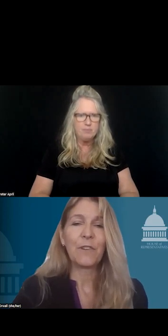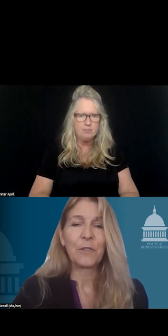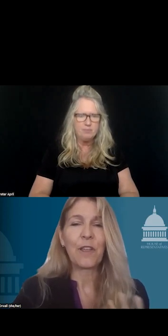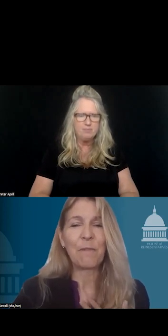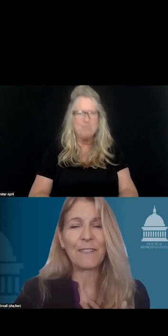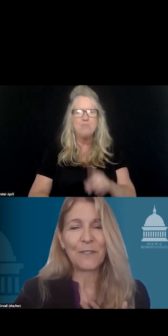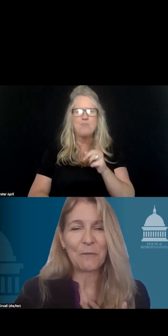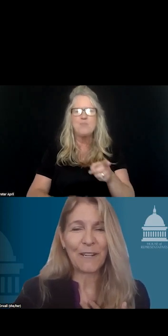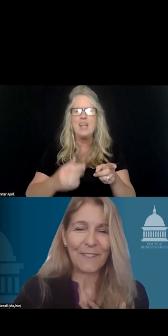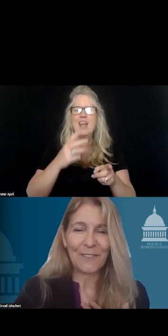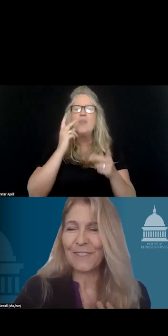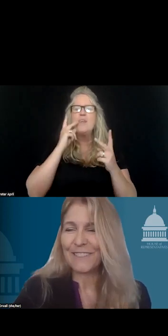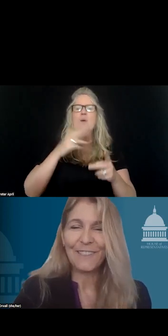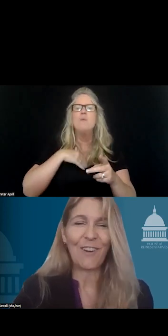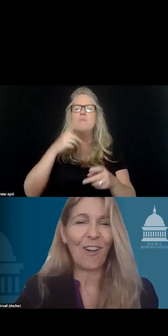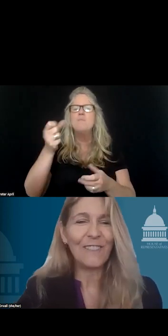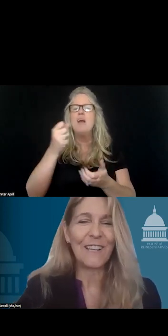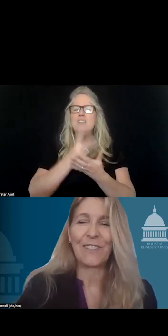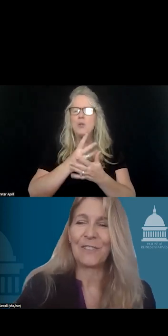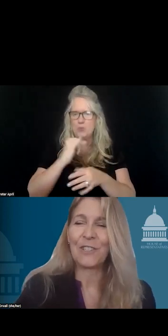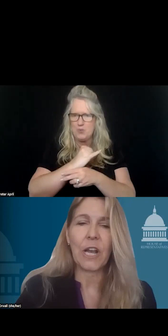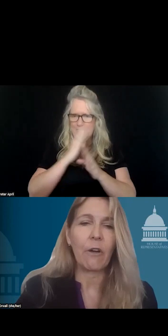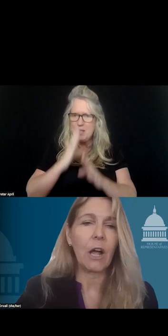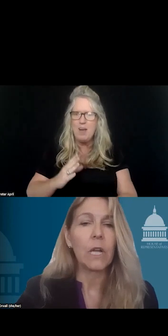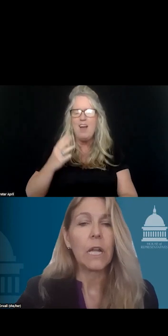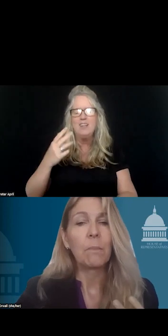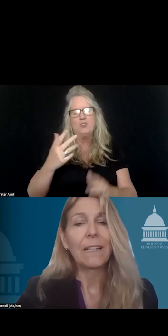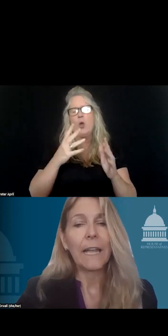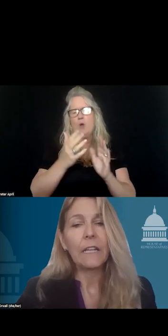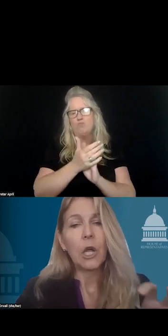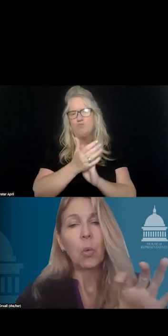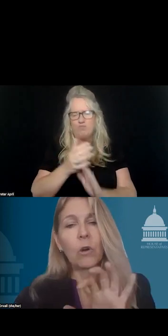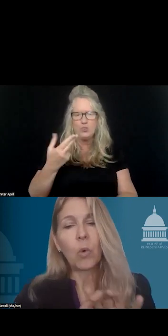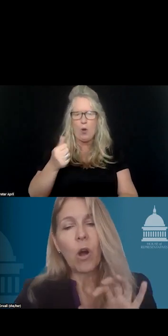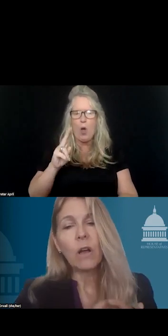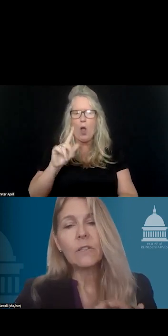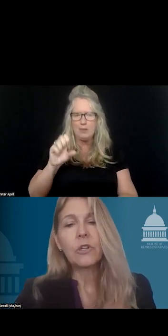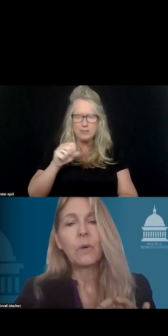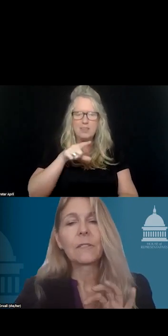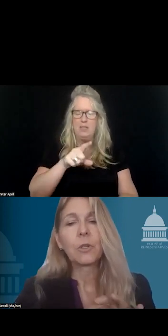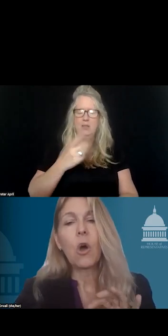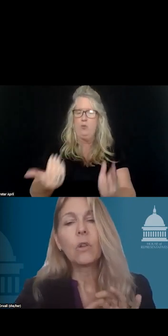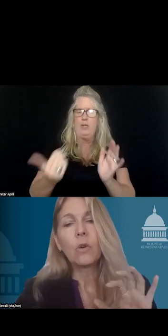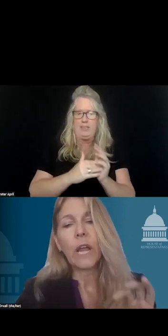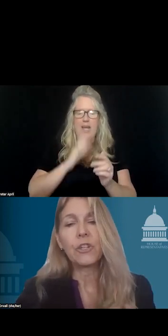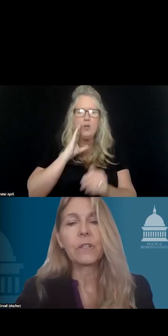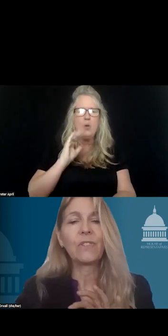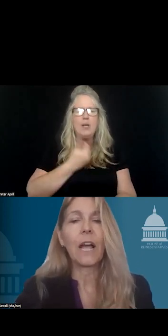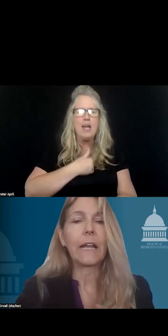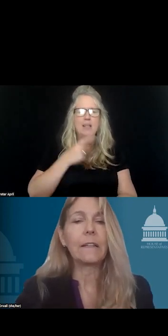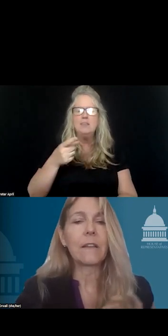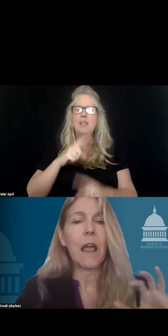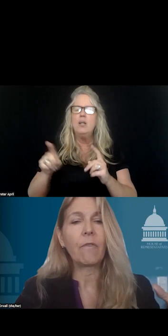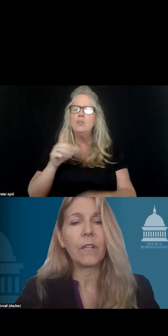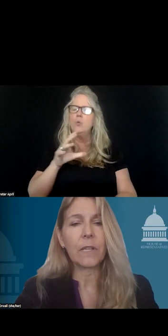This is a visual that my social work intern did, Hollis. I have to do a shout out. But again, we're also doing some co-location